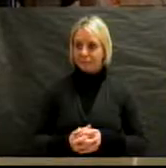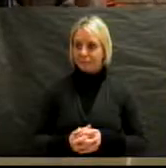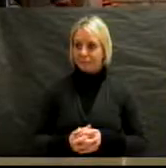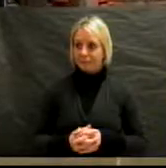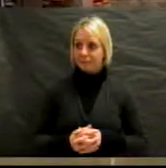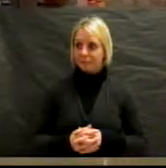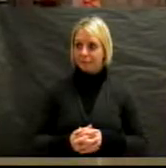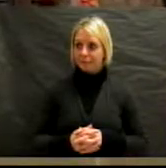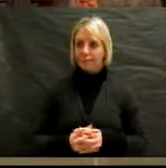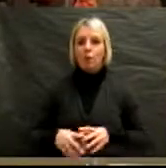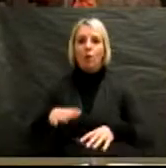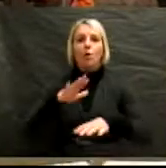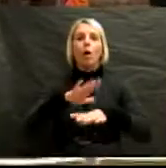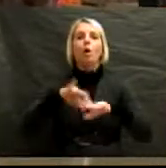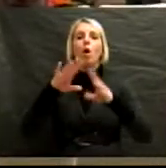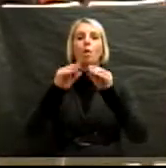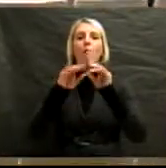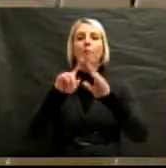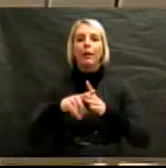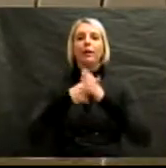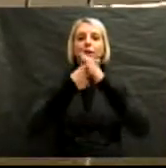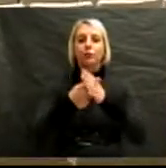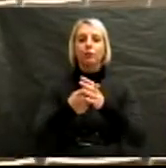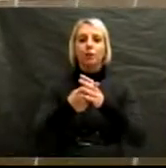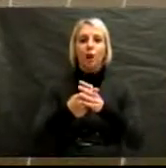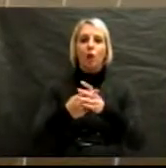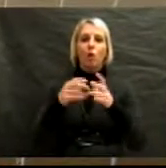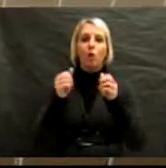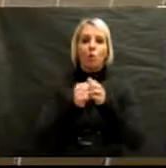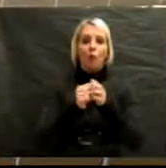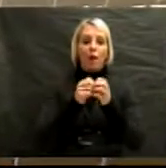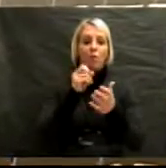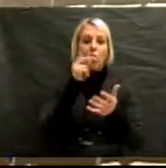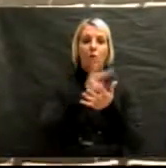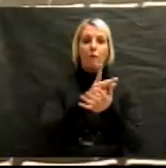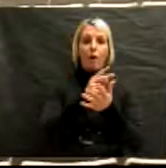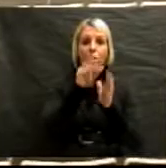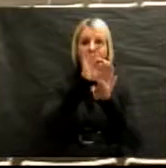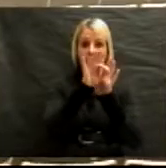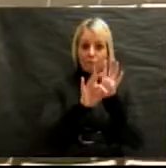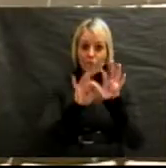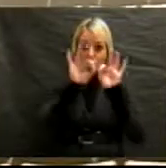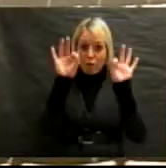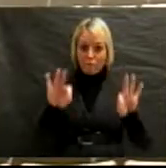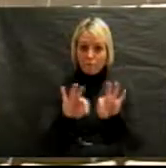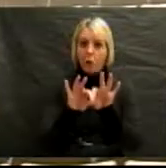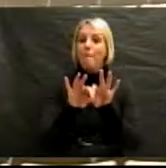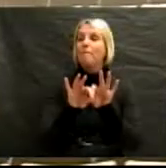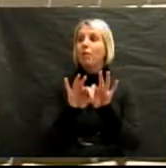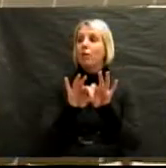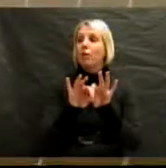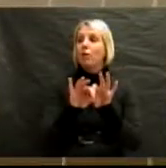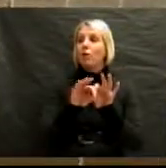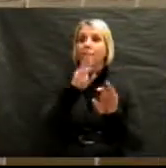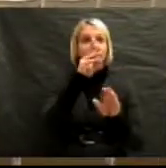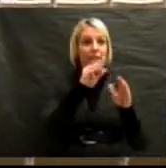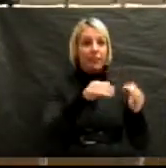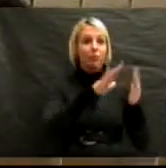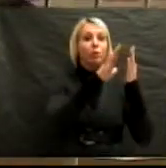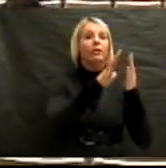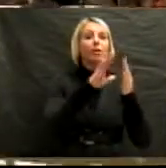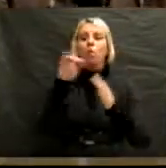Starting with the determination of the quorum. Mr. Chairman, we have 6 present and 1 absent. Thank you, Mr. Clerk. Rise for the Pledge of